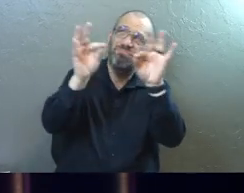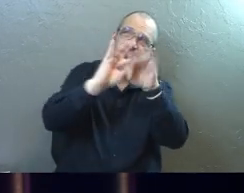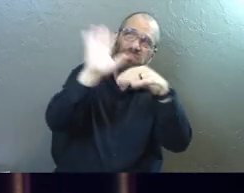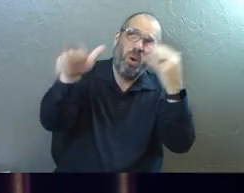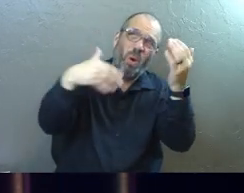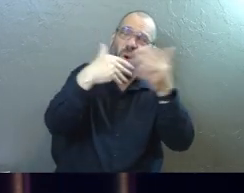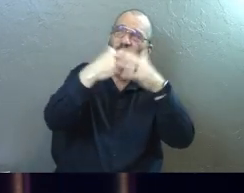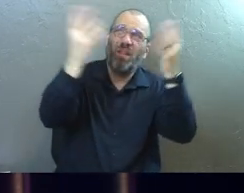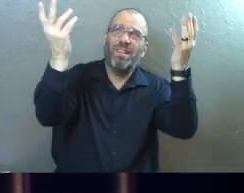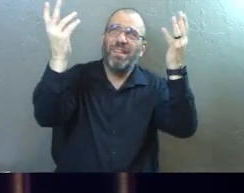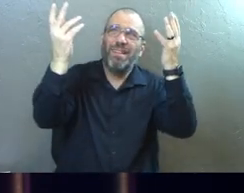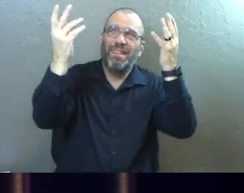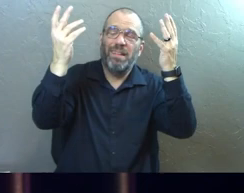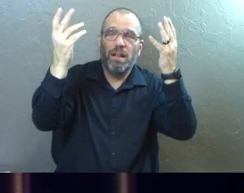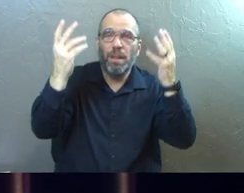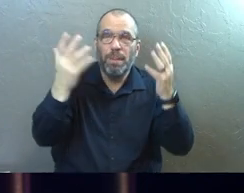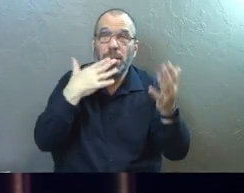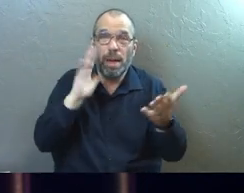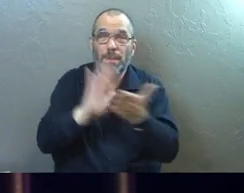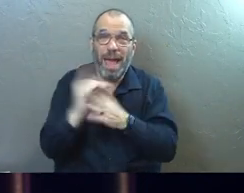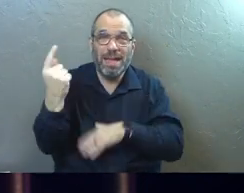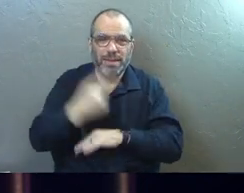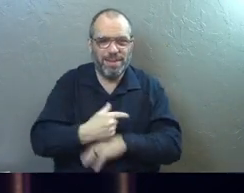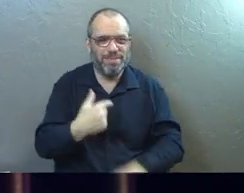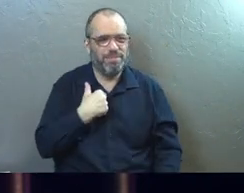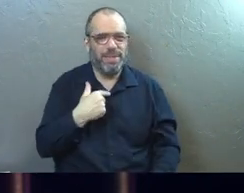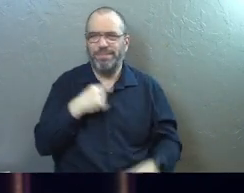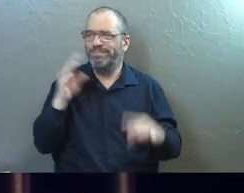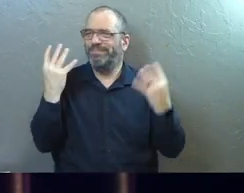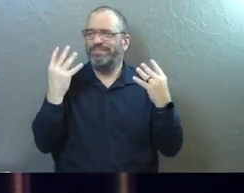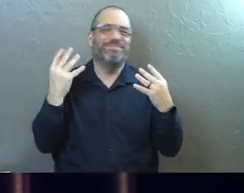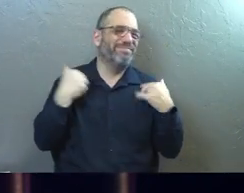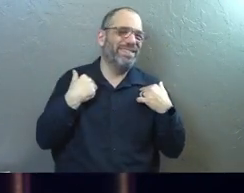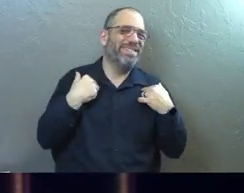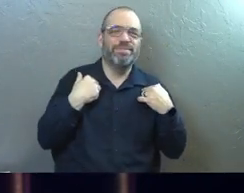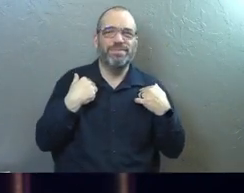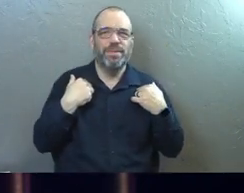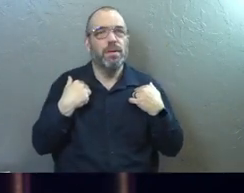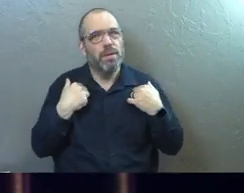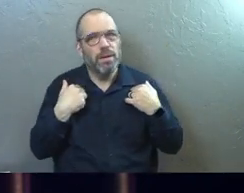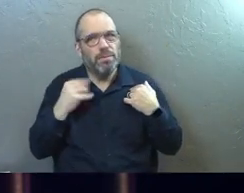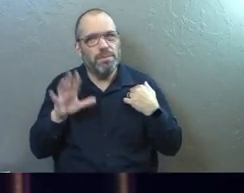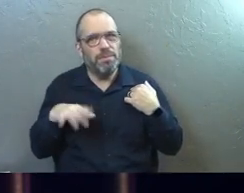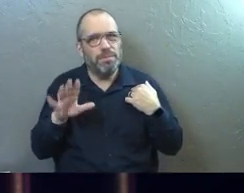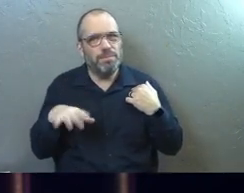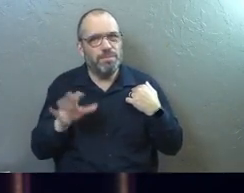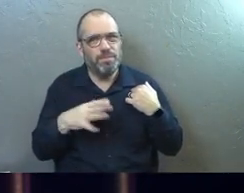for all this stuff. Or on my really bad days, I've given myself the credit for all this stuff.